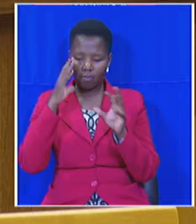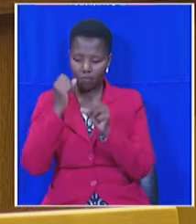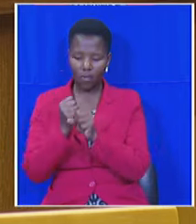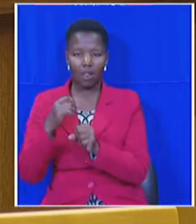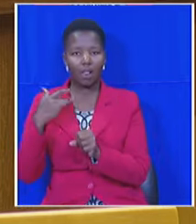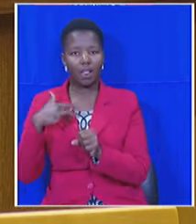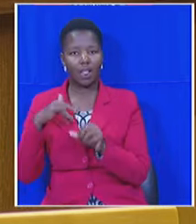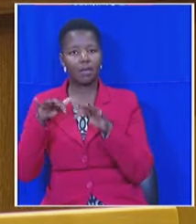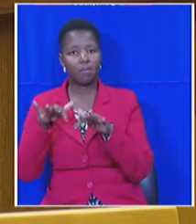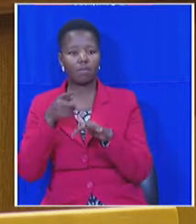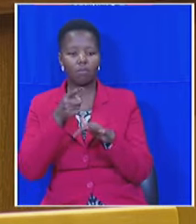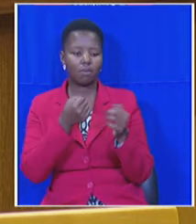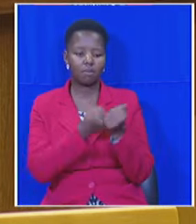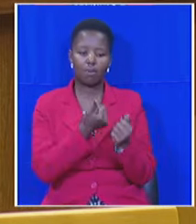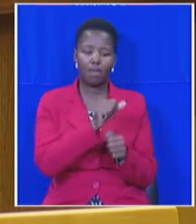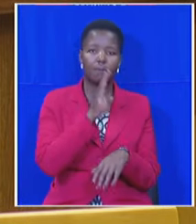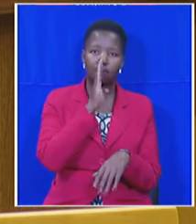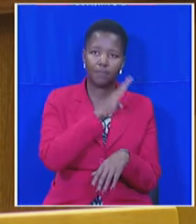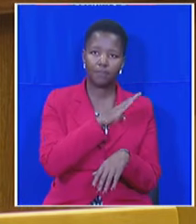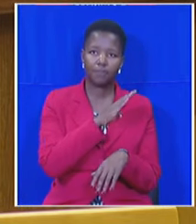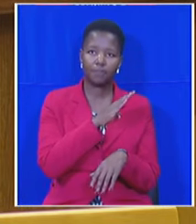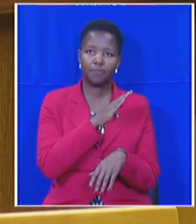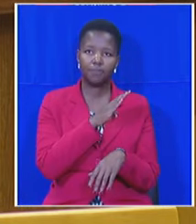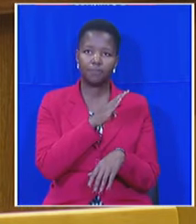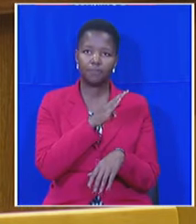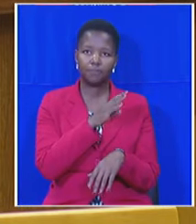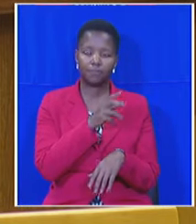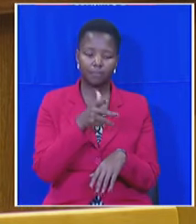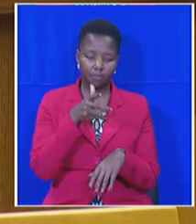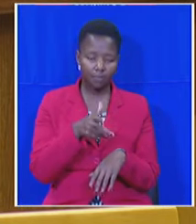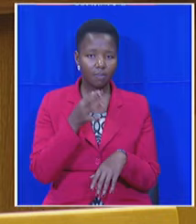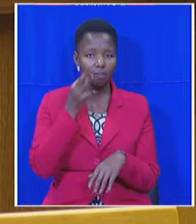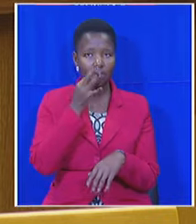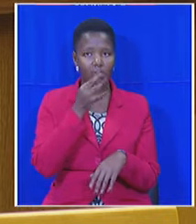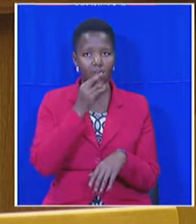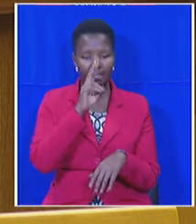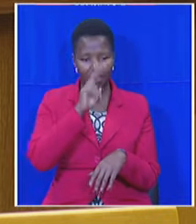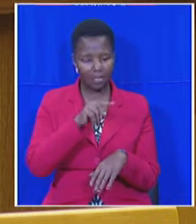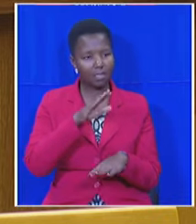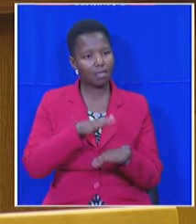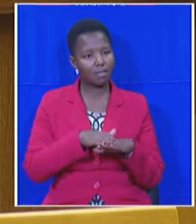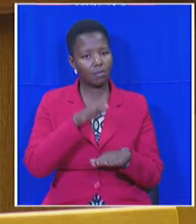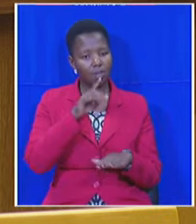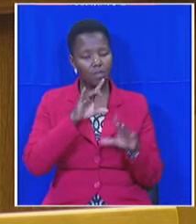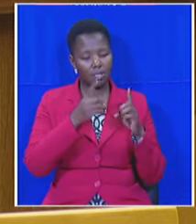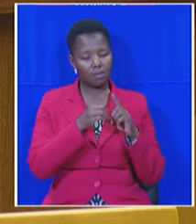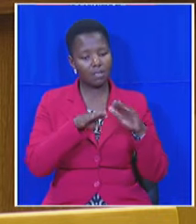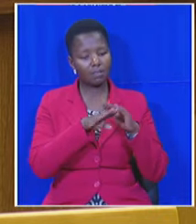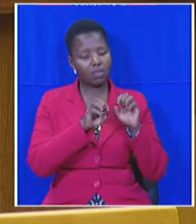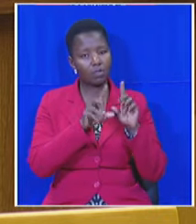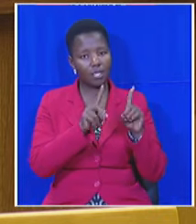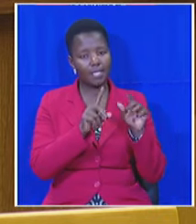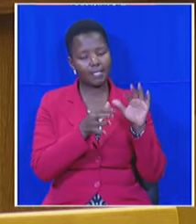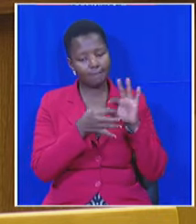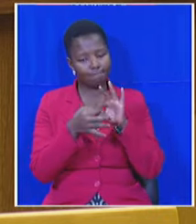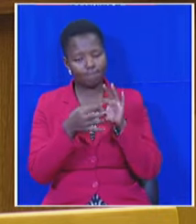the others. That is the problem. So we are saying there should be a greater engagement with the Department of Basic Education, with the